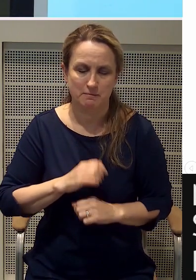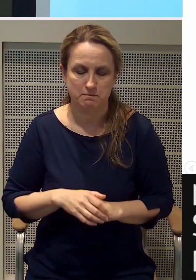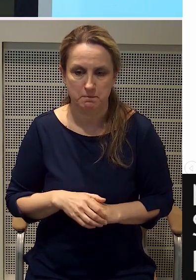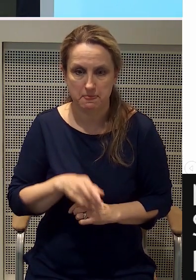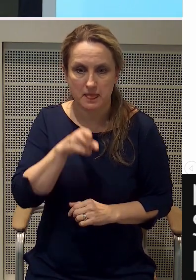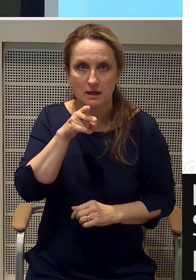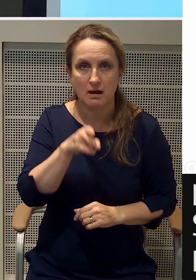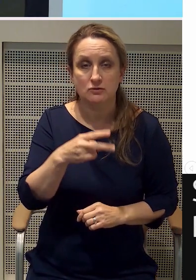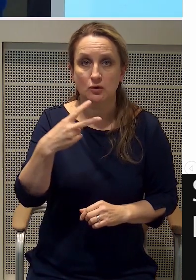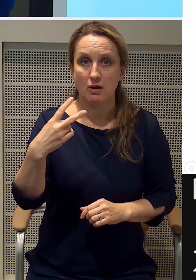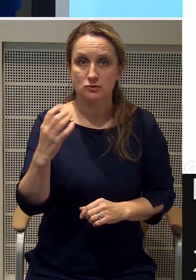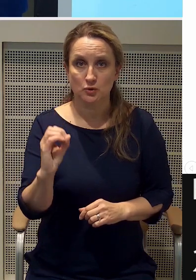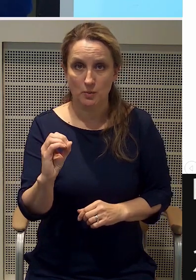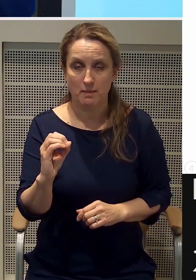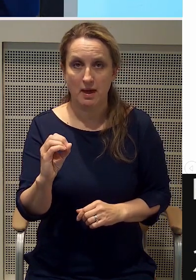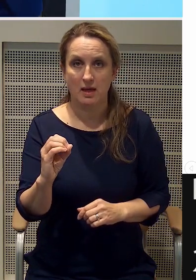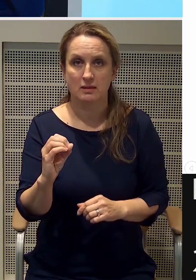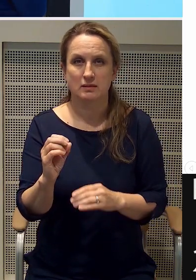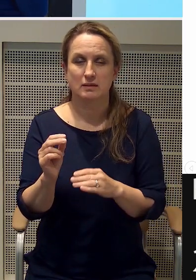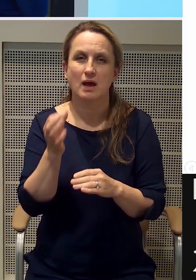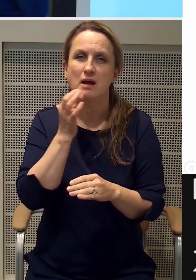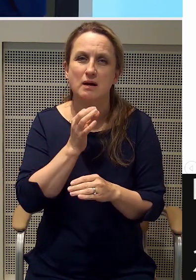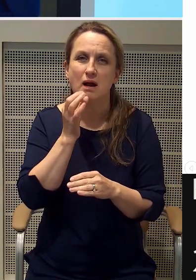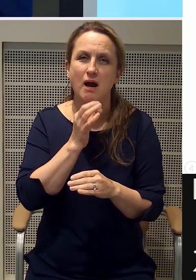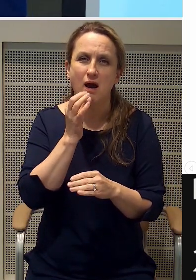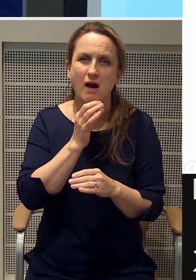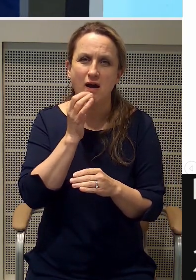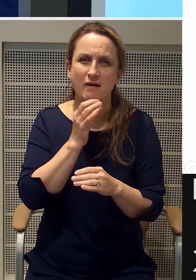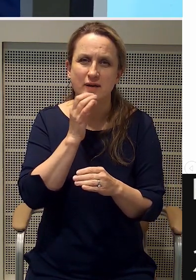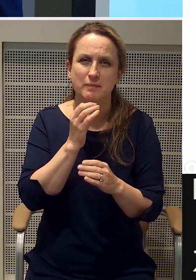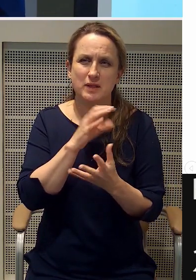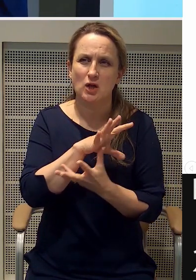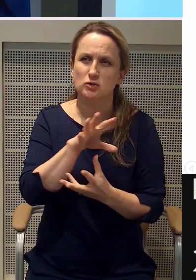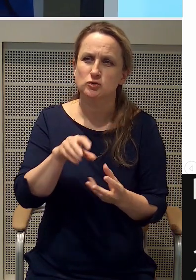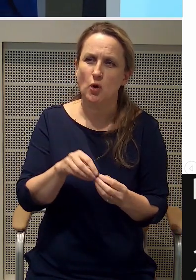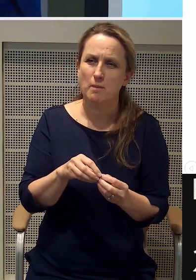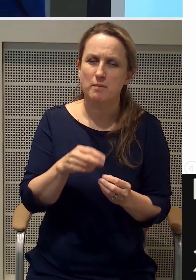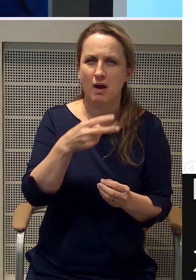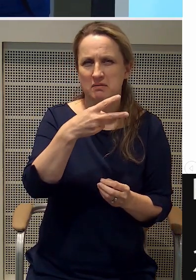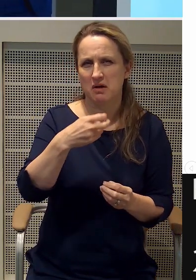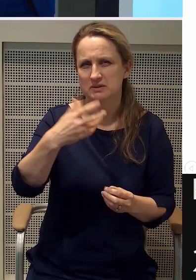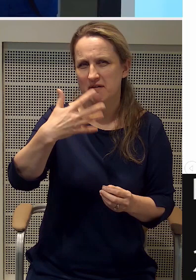something that we cannot do once we have the medicine on the list.